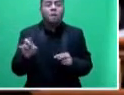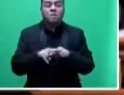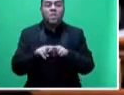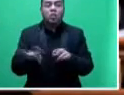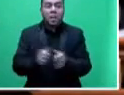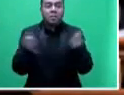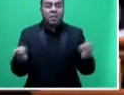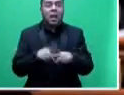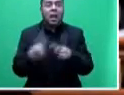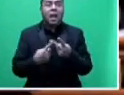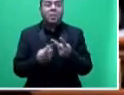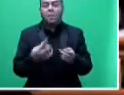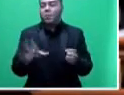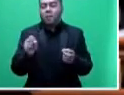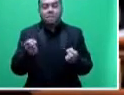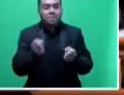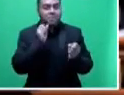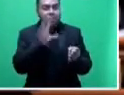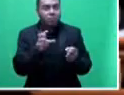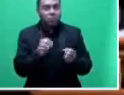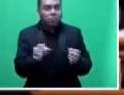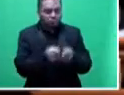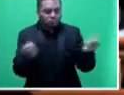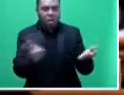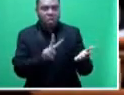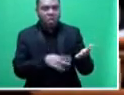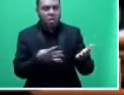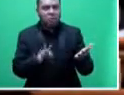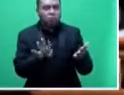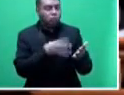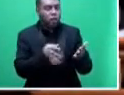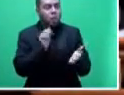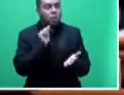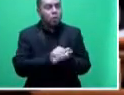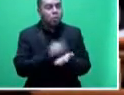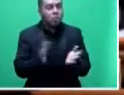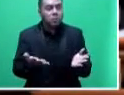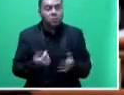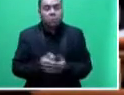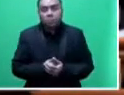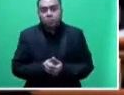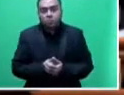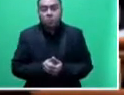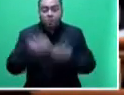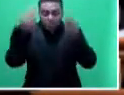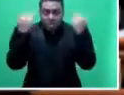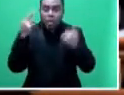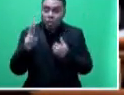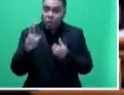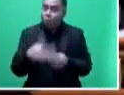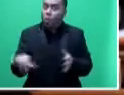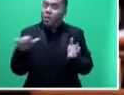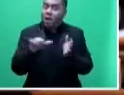Times and some other media will publish anything they say without fact-checking. Irresponsible all around. Mr. Speaker, sir, while our